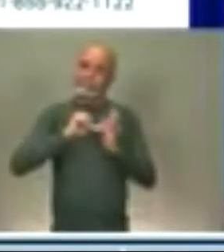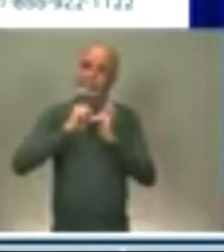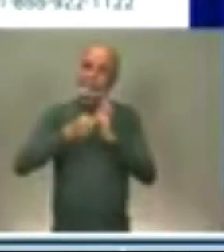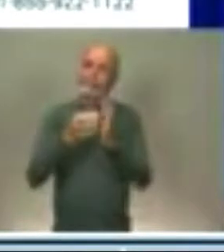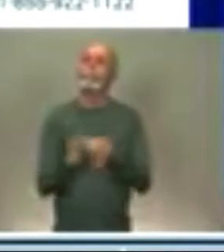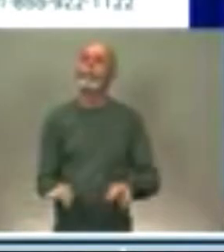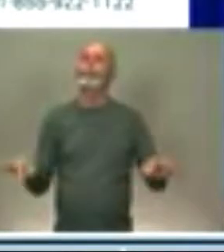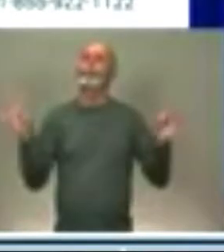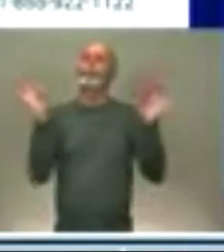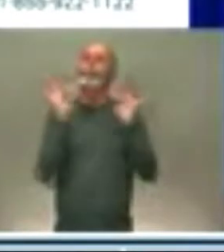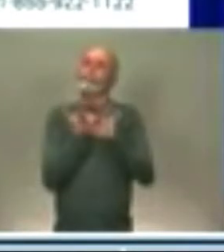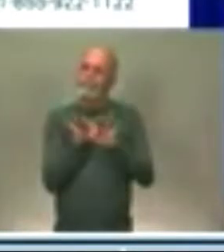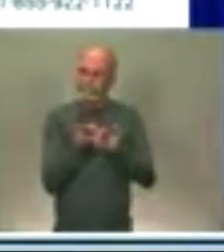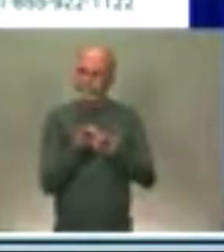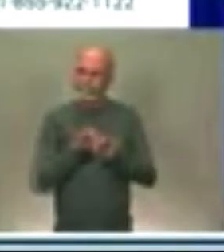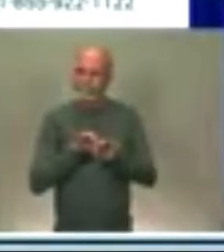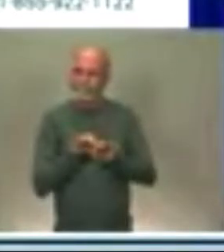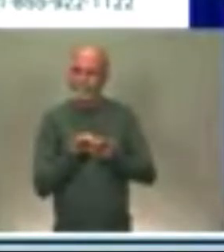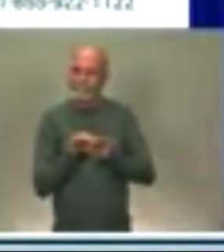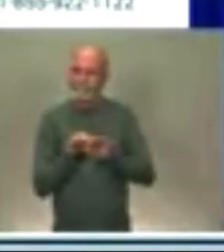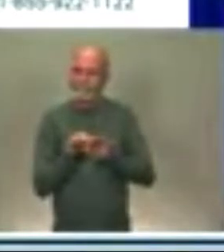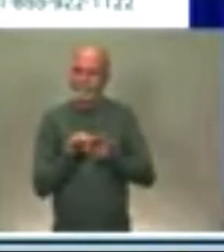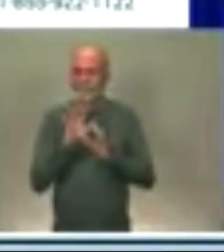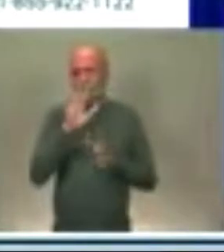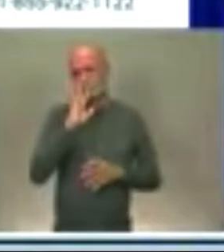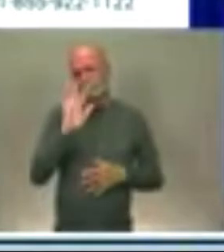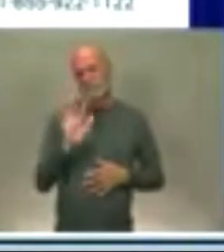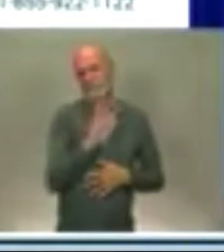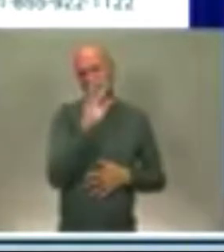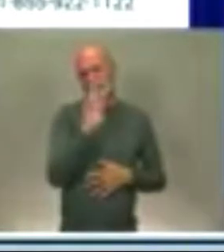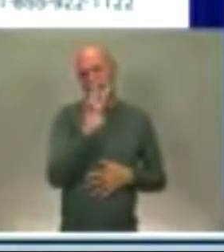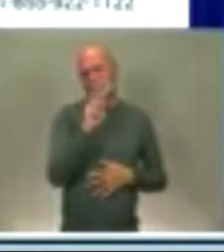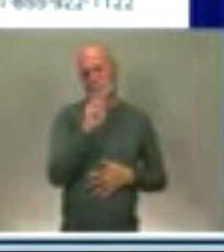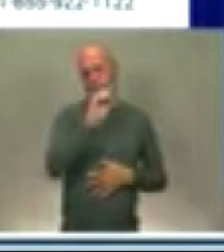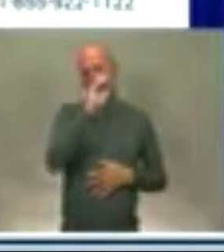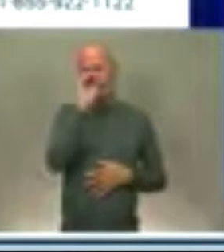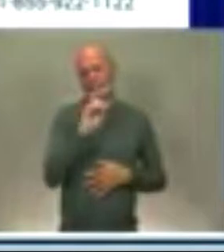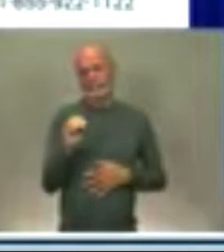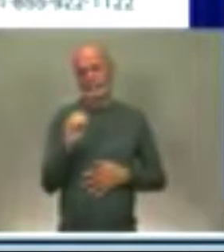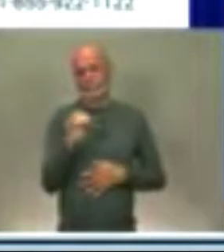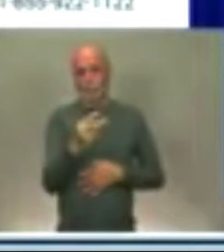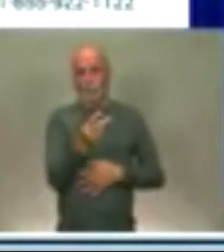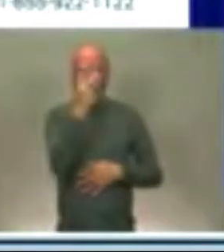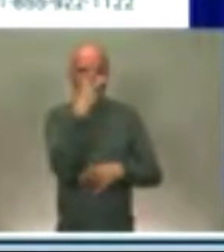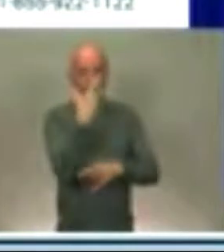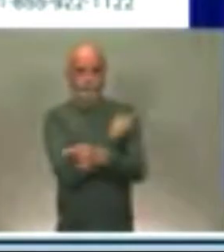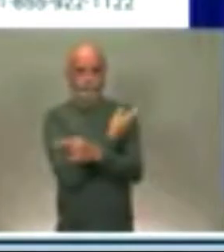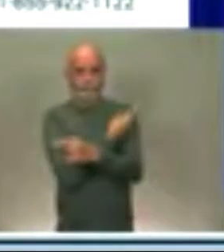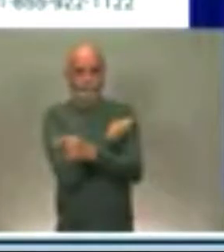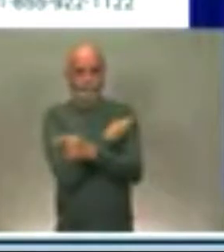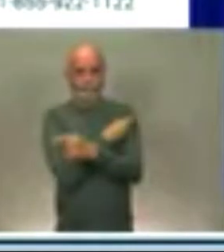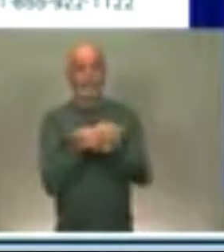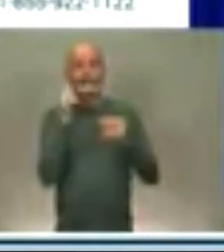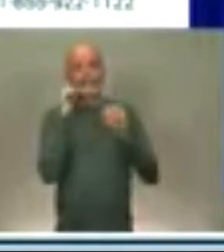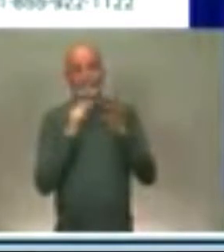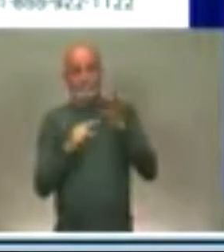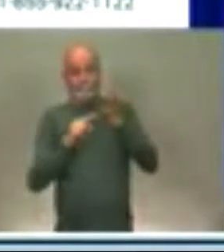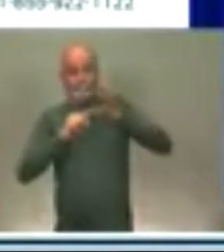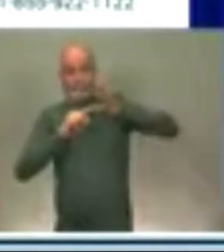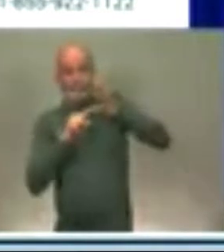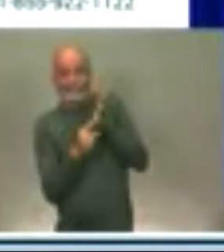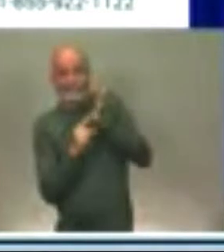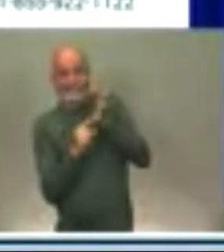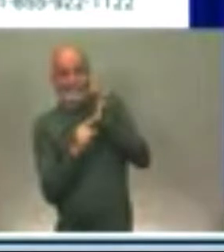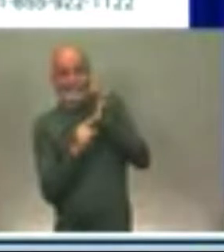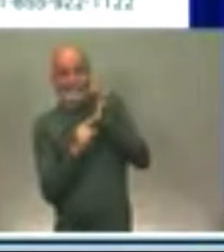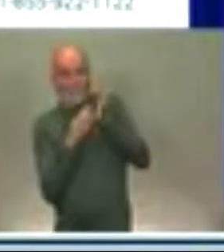We're at somewhere in the range of 72% right now, fully vaccinated. When we get to phase five, it'll be 75% fully vaccinated.